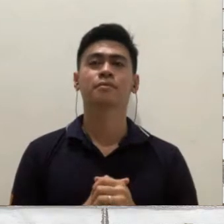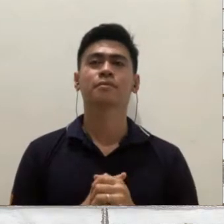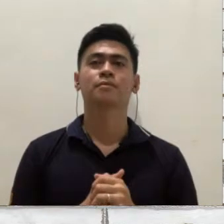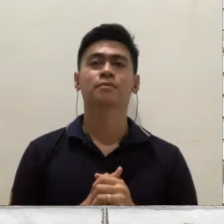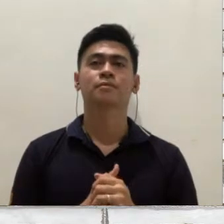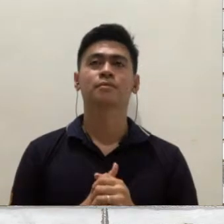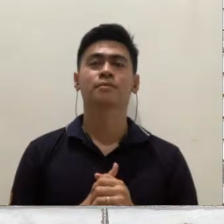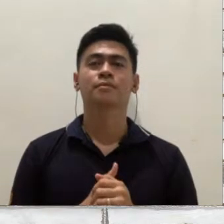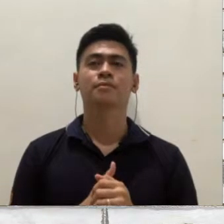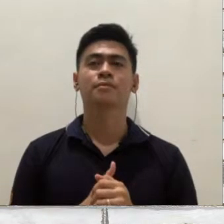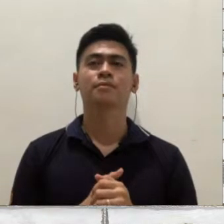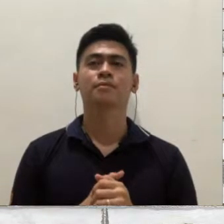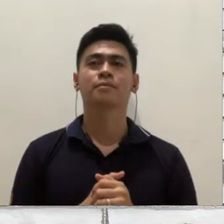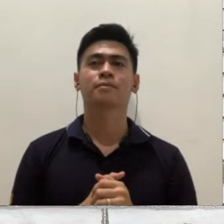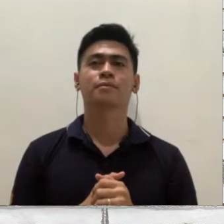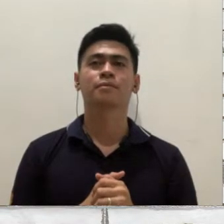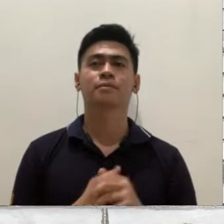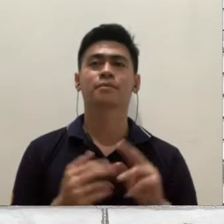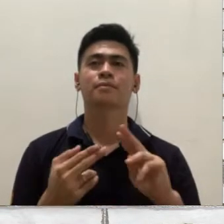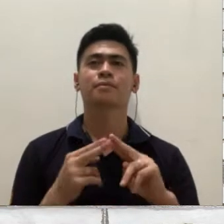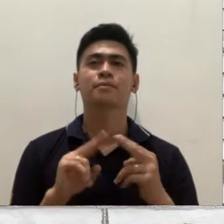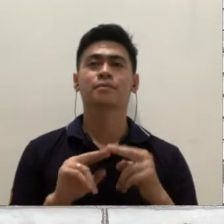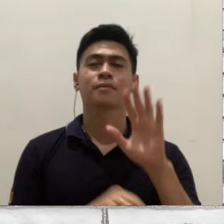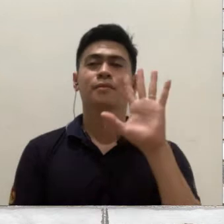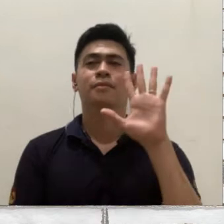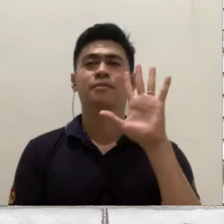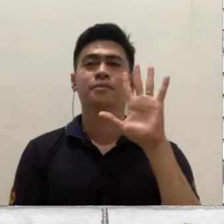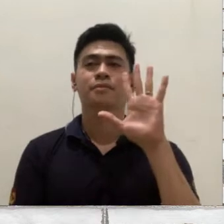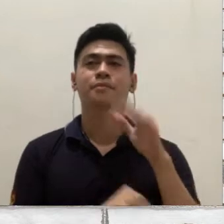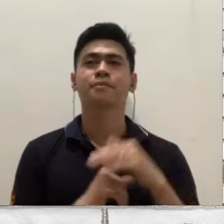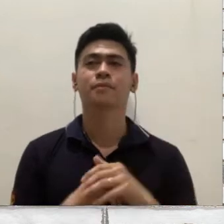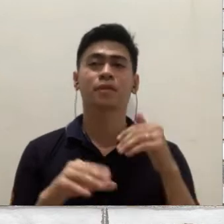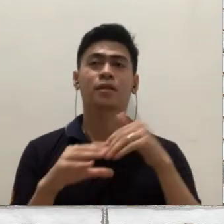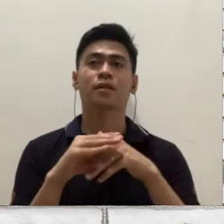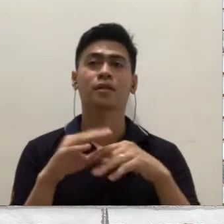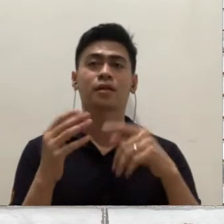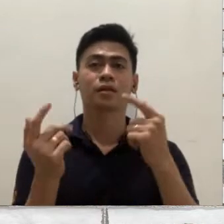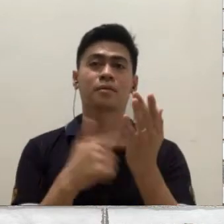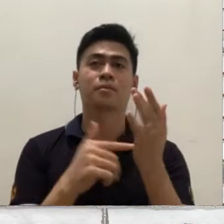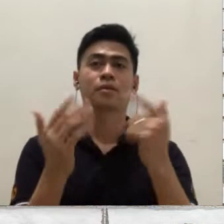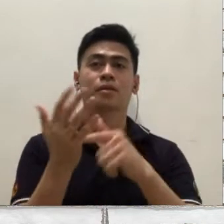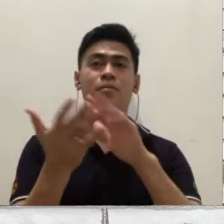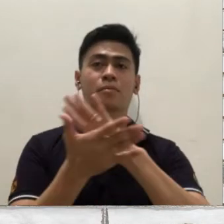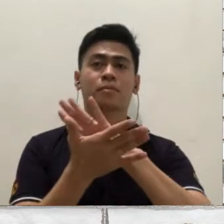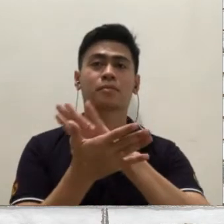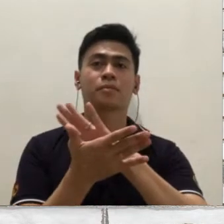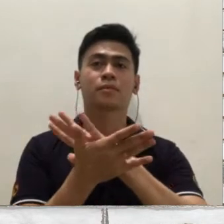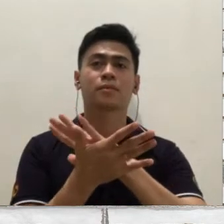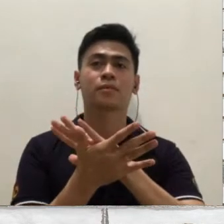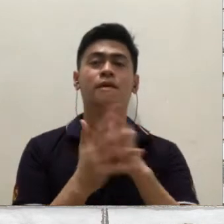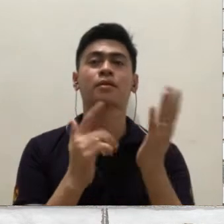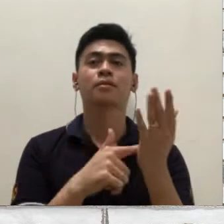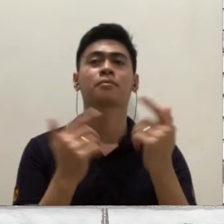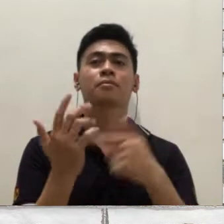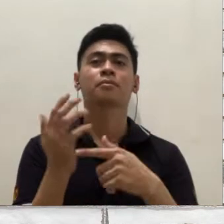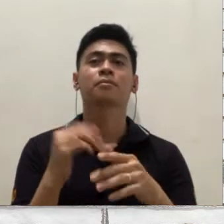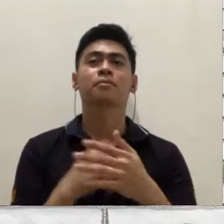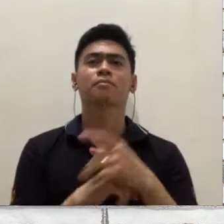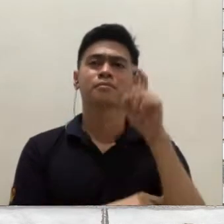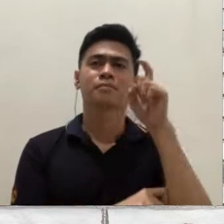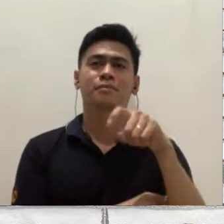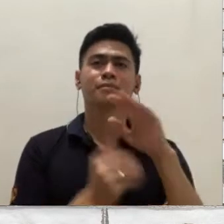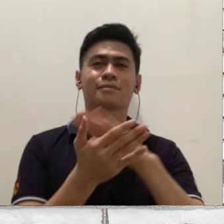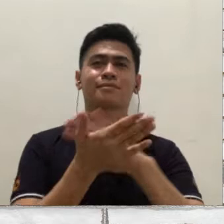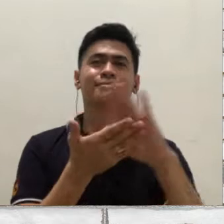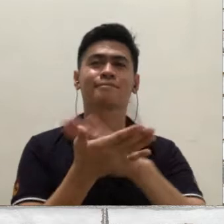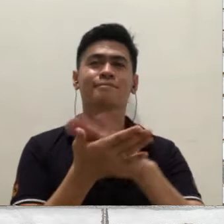C. Supporting your argument with facts and examples. Number 5. In an argumentative paper,